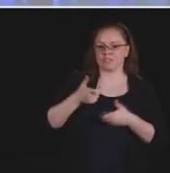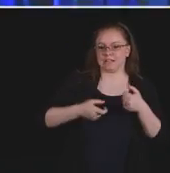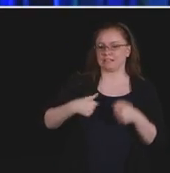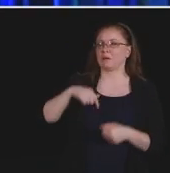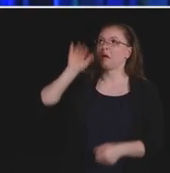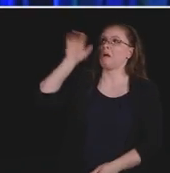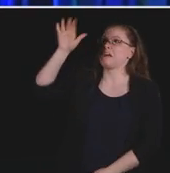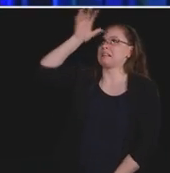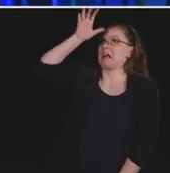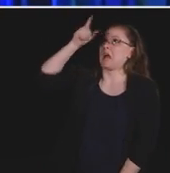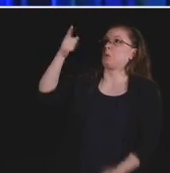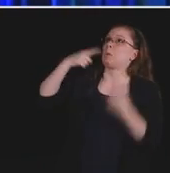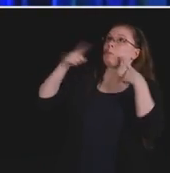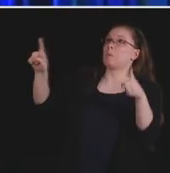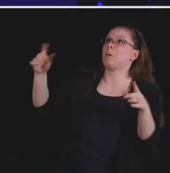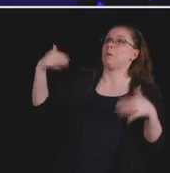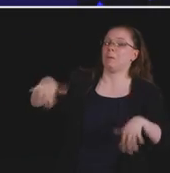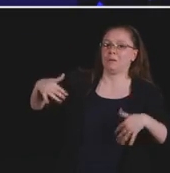made it."